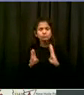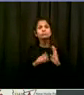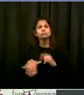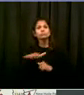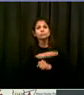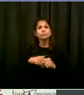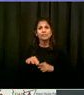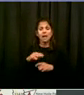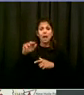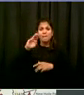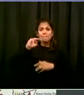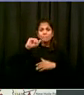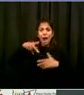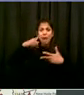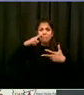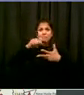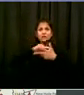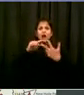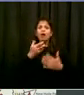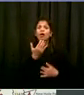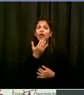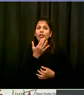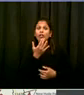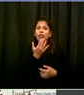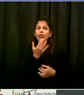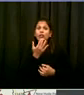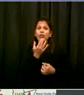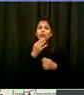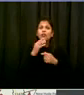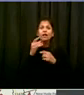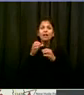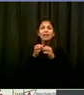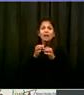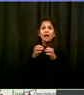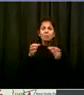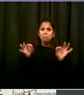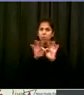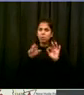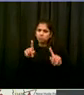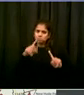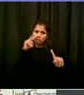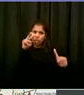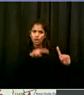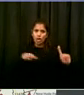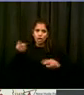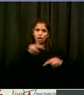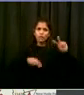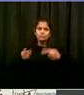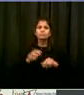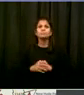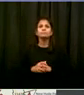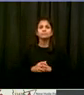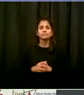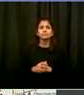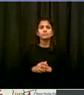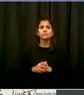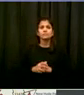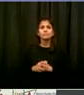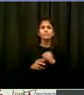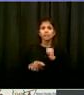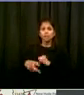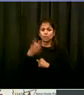city. And we're going to continue to discuss Crown Heights and Williamsburg with the state to make sure that we're taking